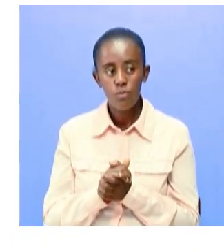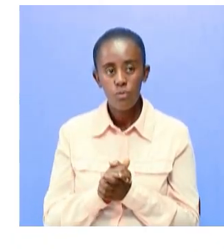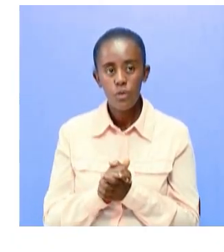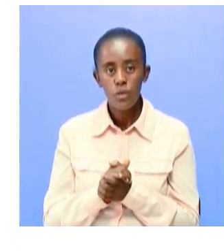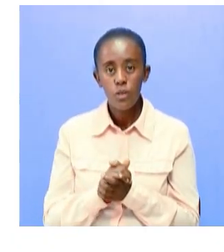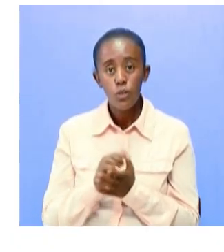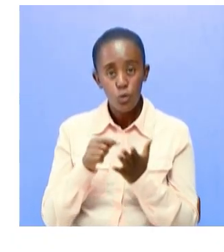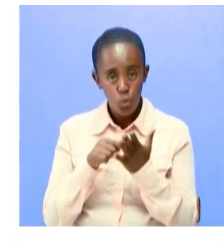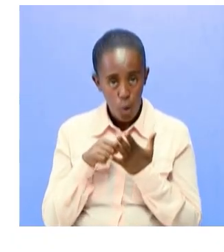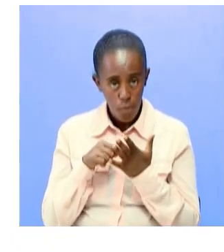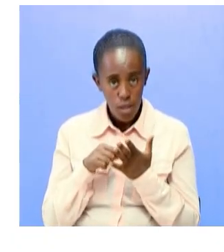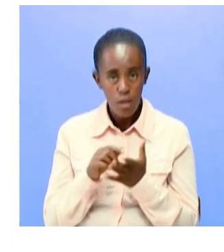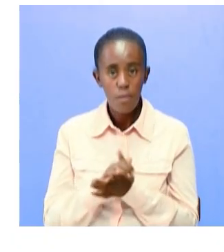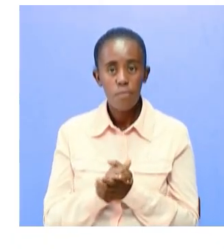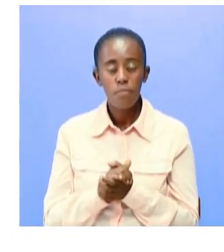me.